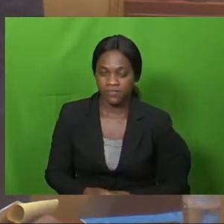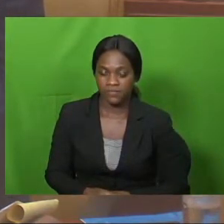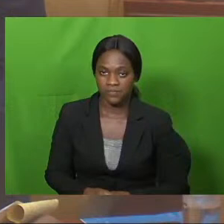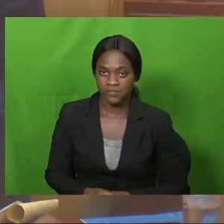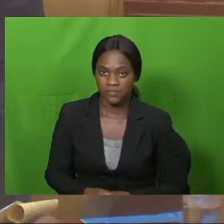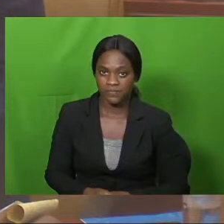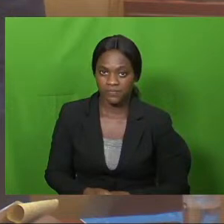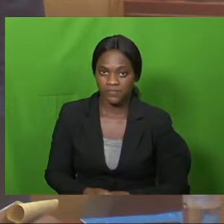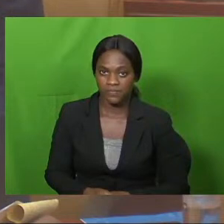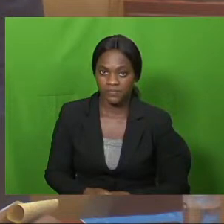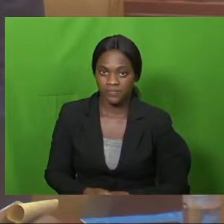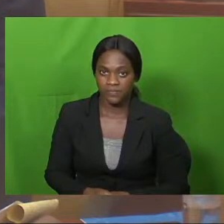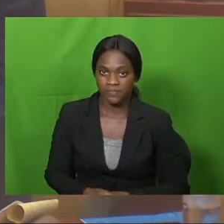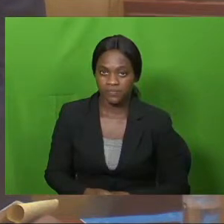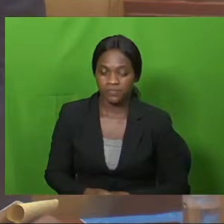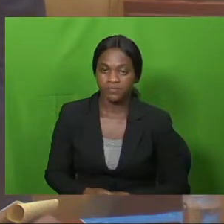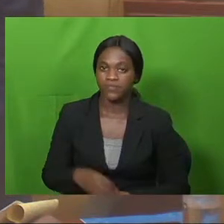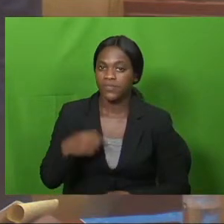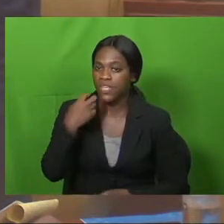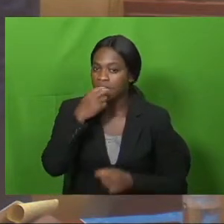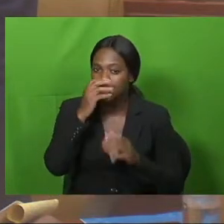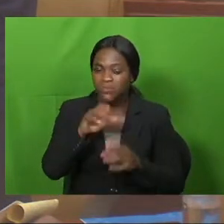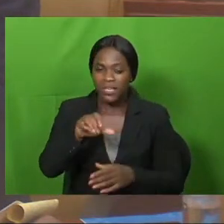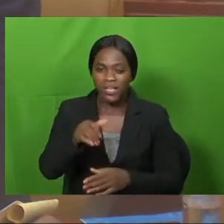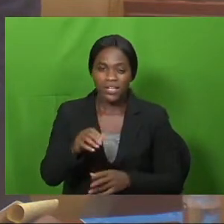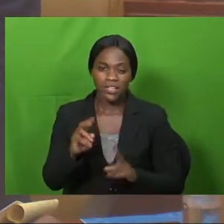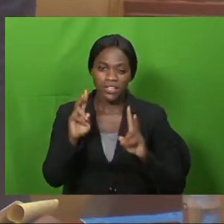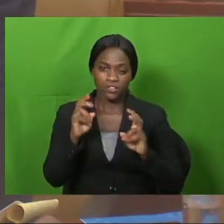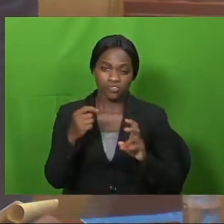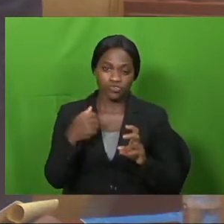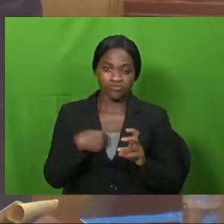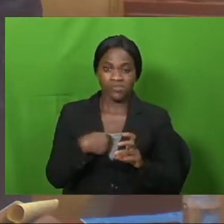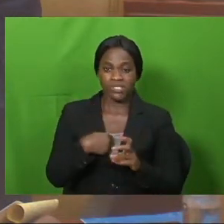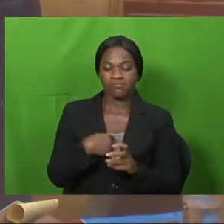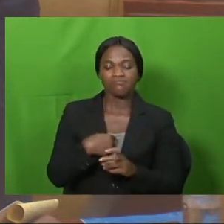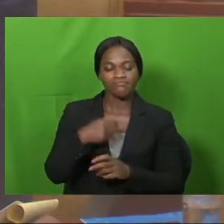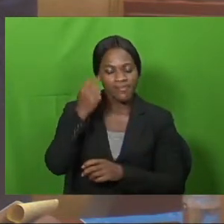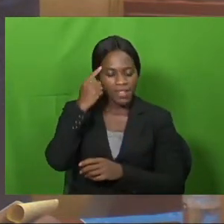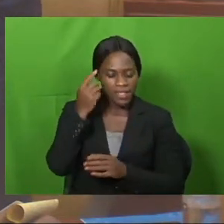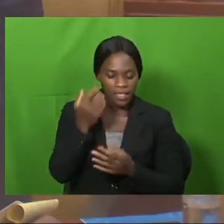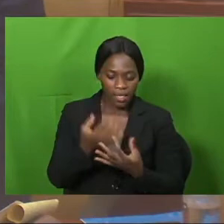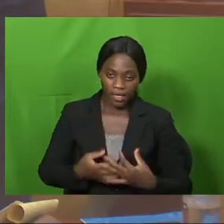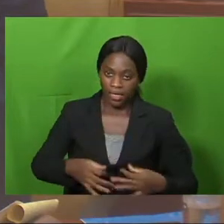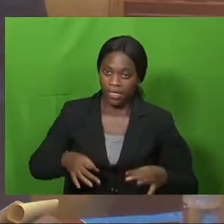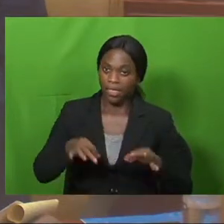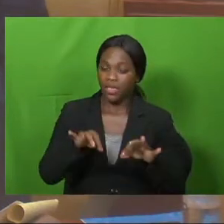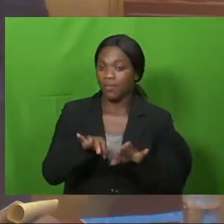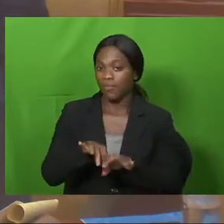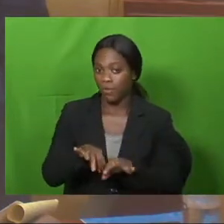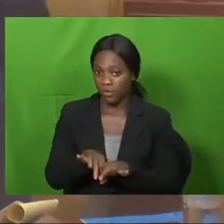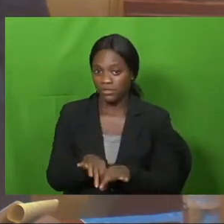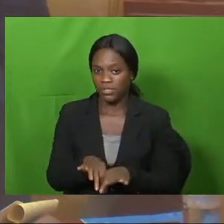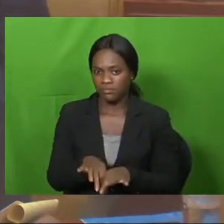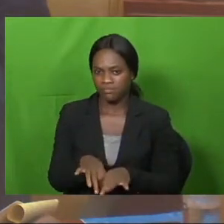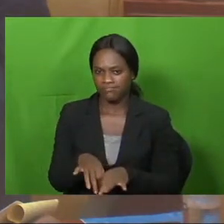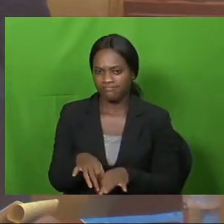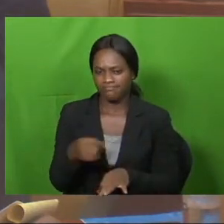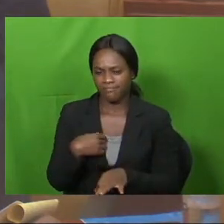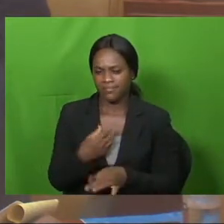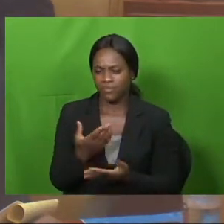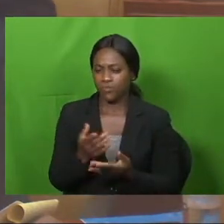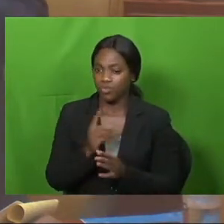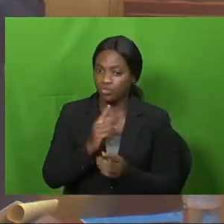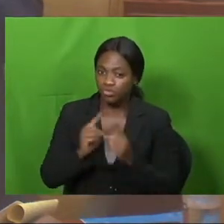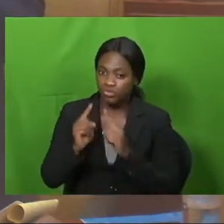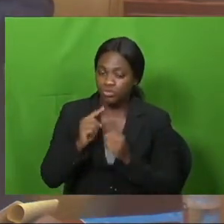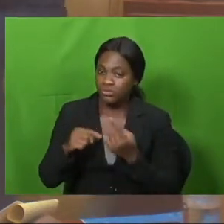Honourable Speaker, another matter of importance to me, which I want to stress,